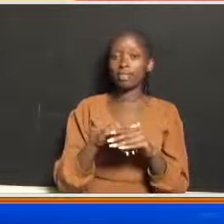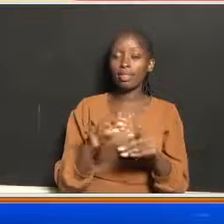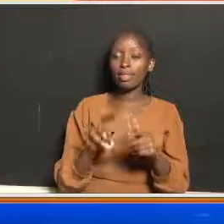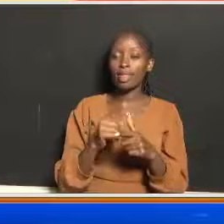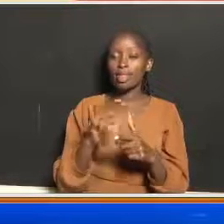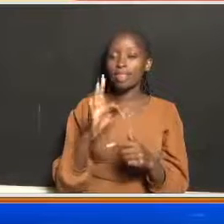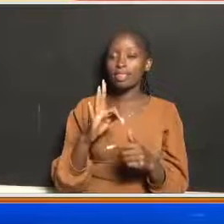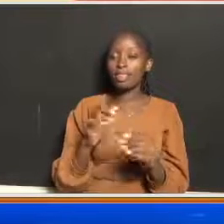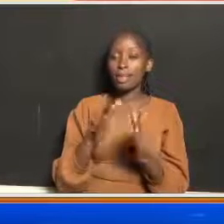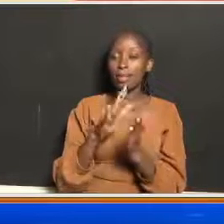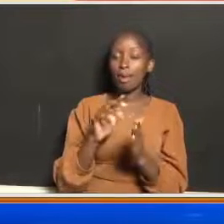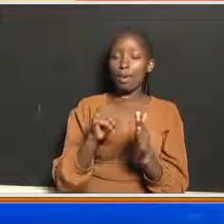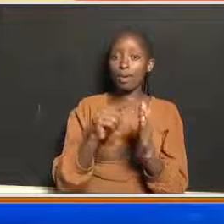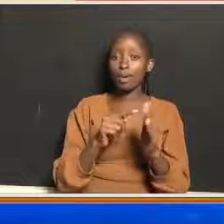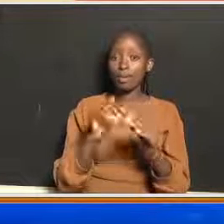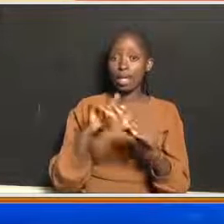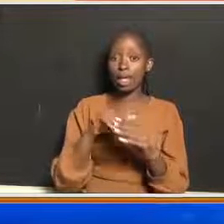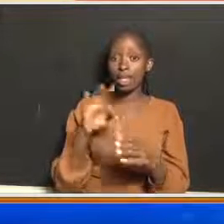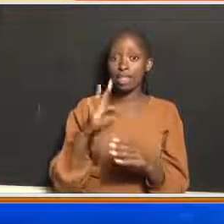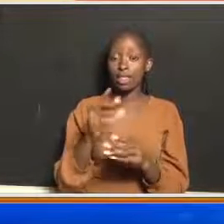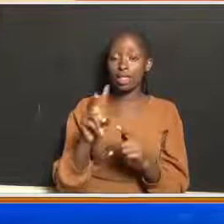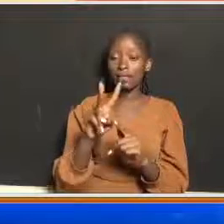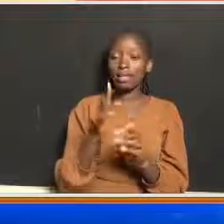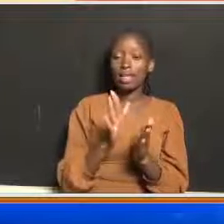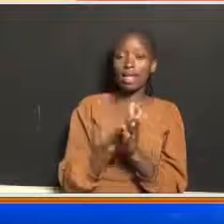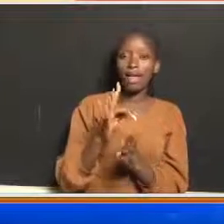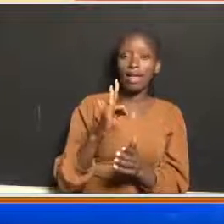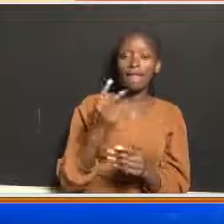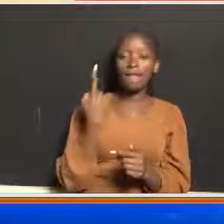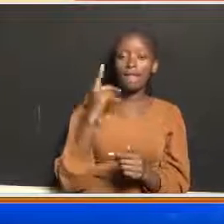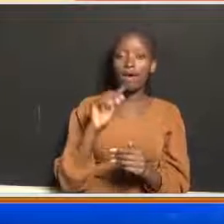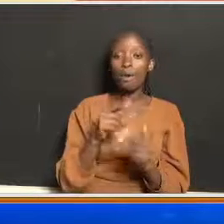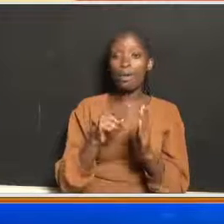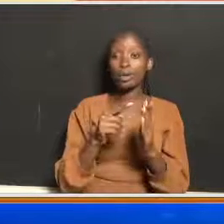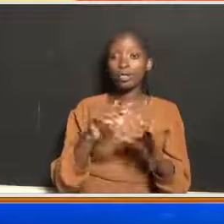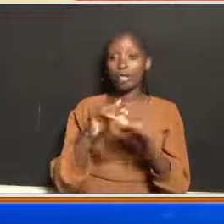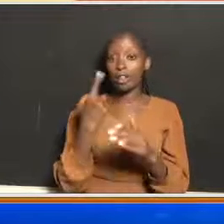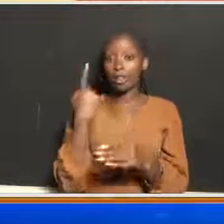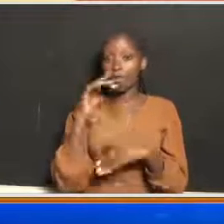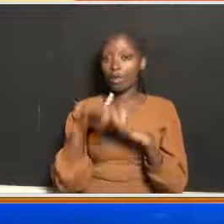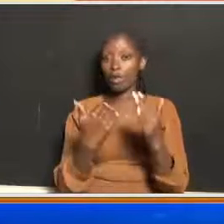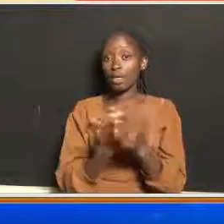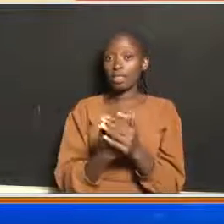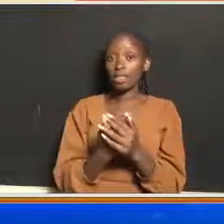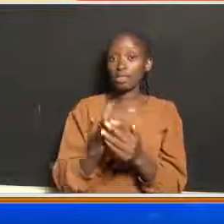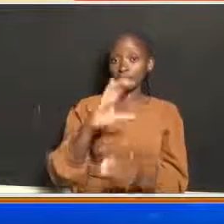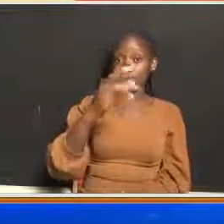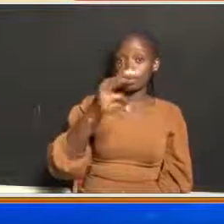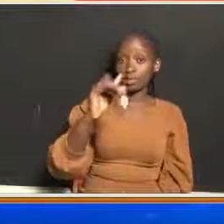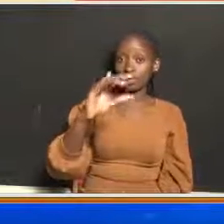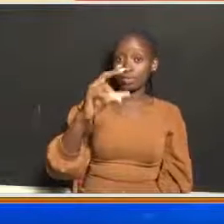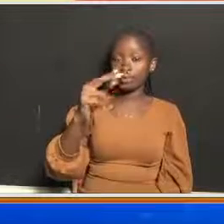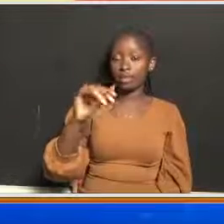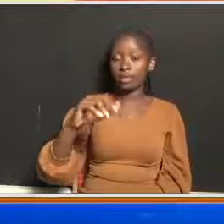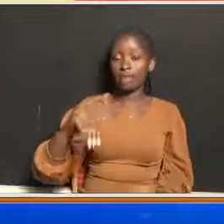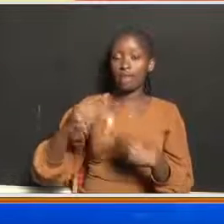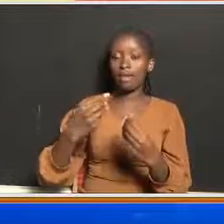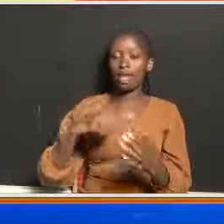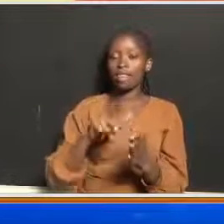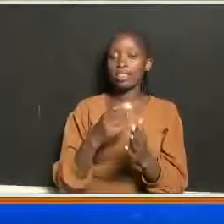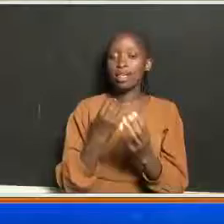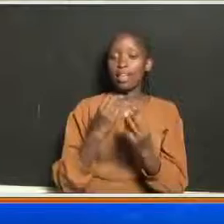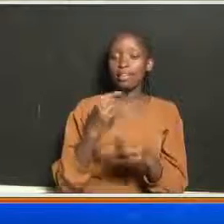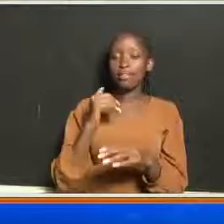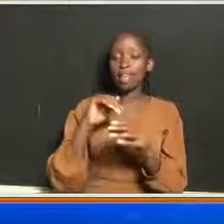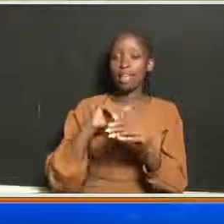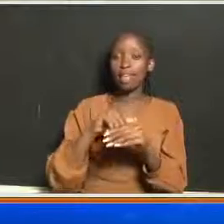matches, respectively. Chichi Josephine brings us more details on this remarkable victory by Fagaria People Football Club in Nakuru.